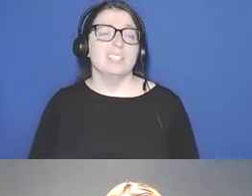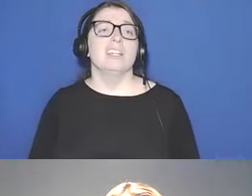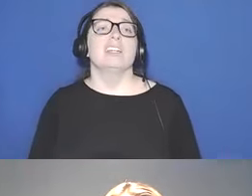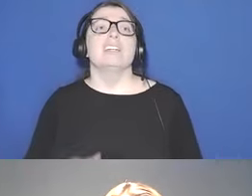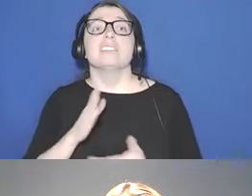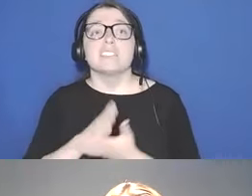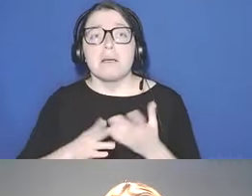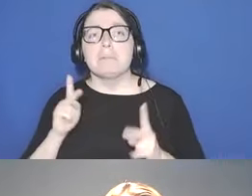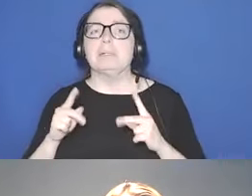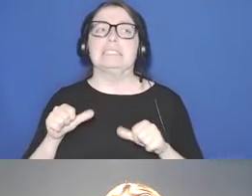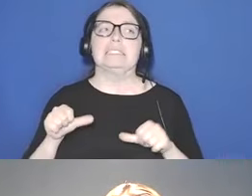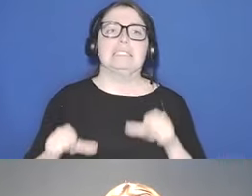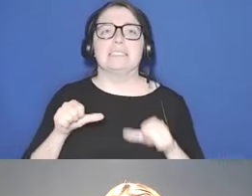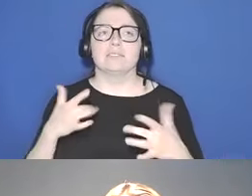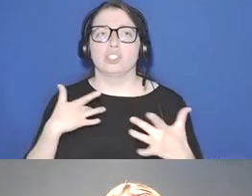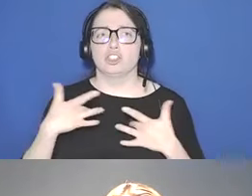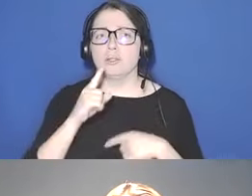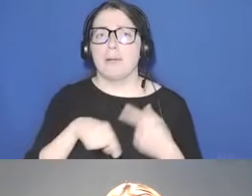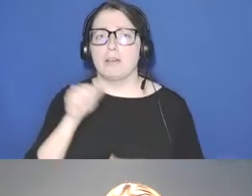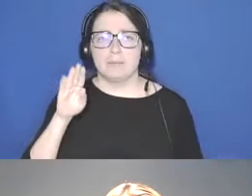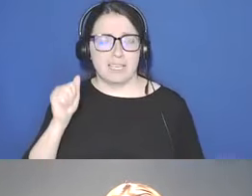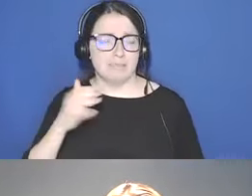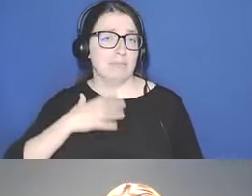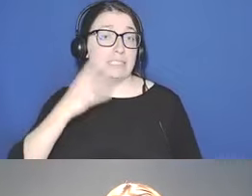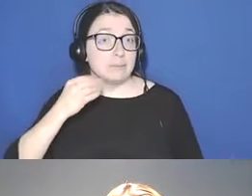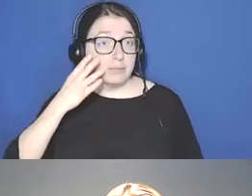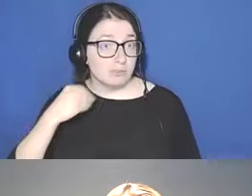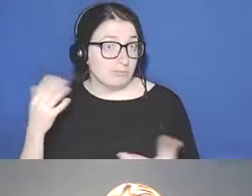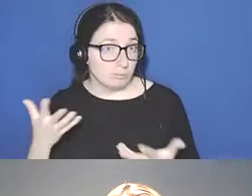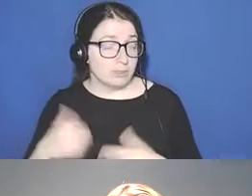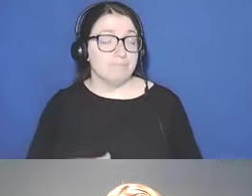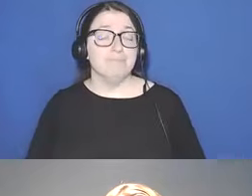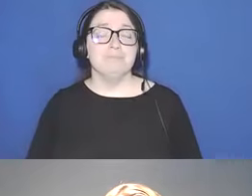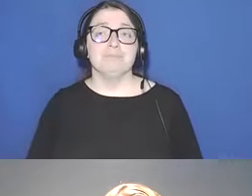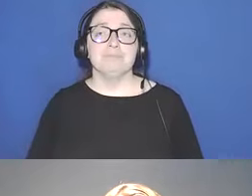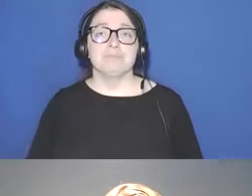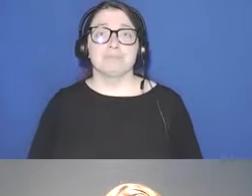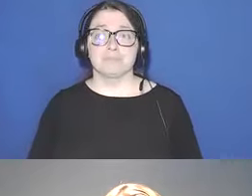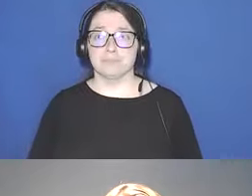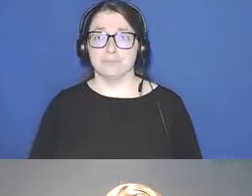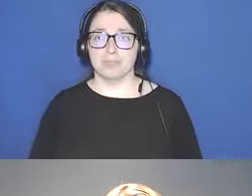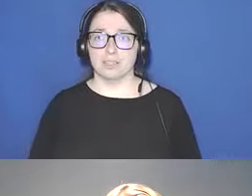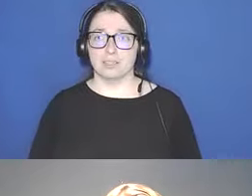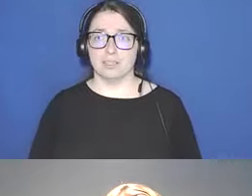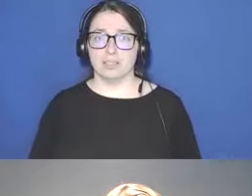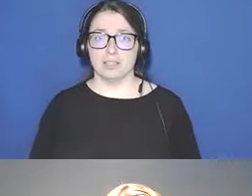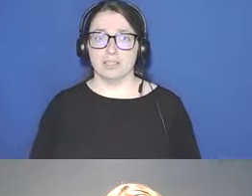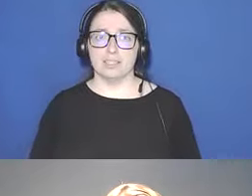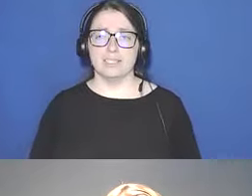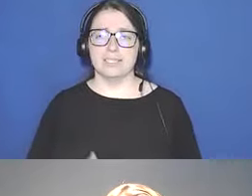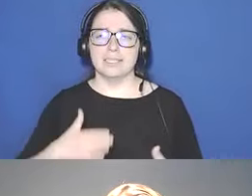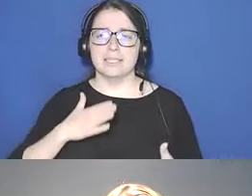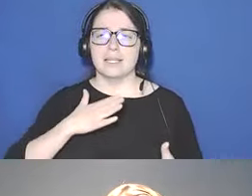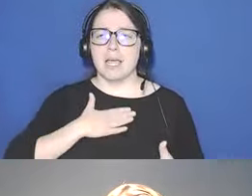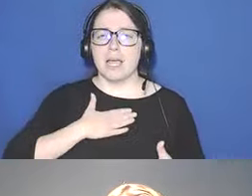worries about ABA. The one thing with my experience that is it kind of did work for my son in